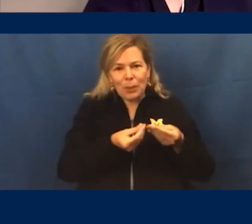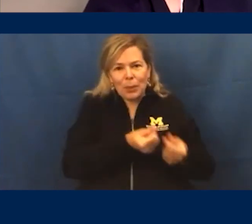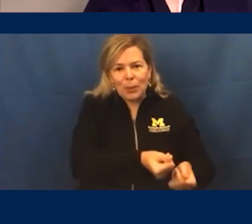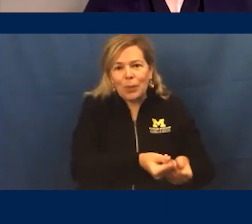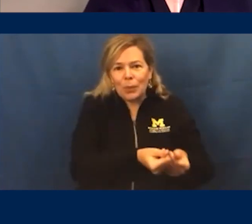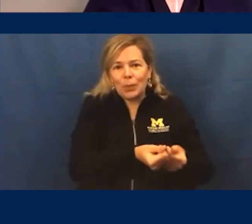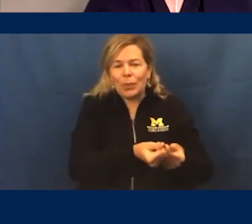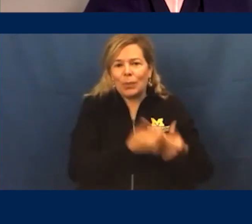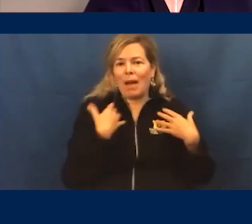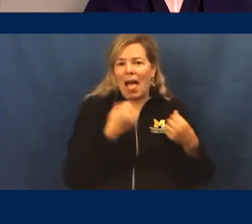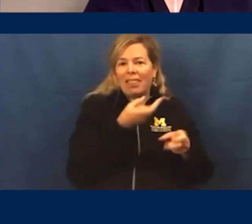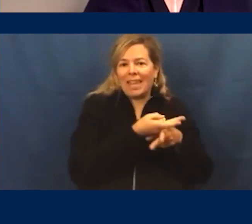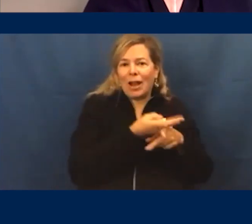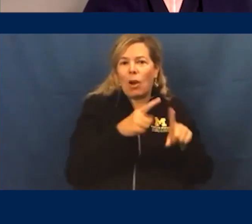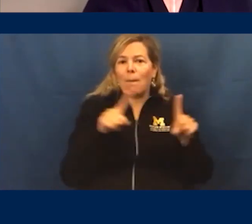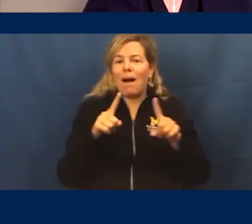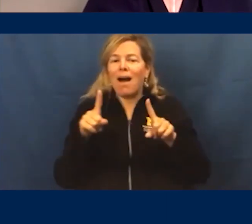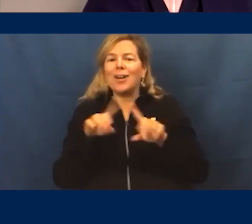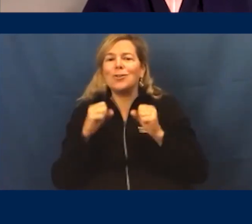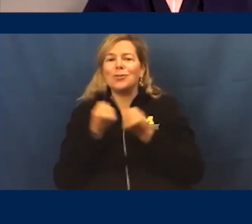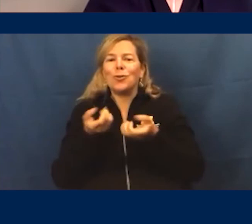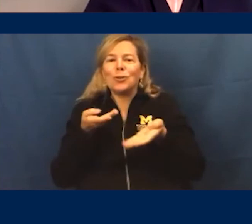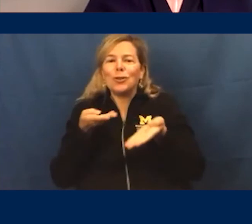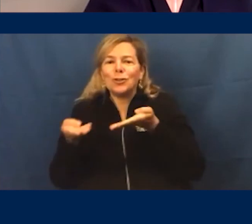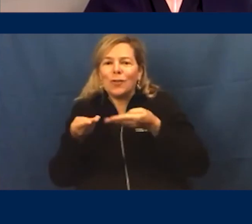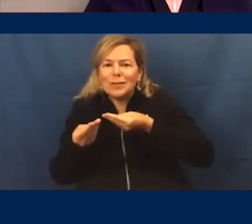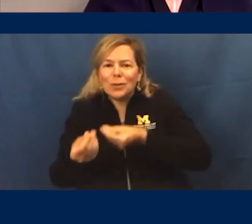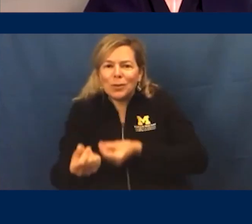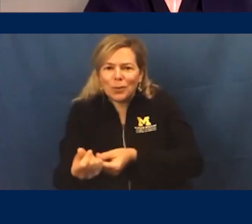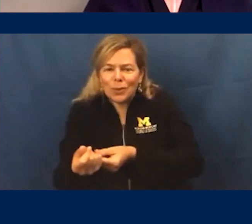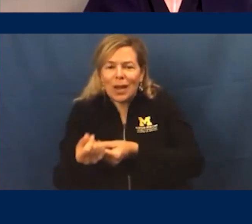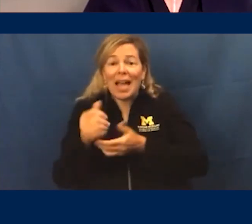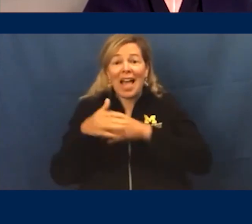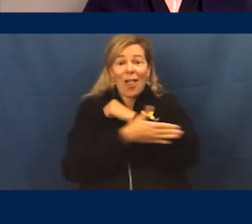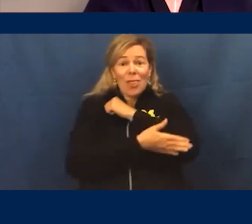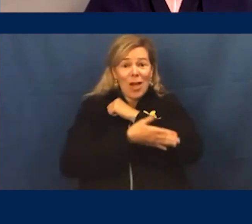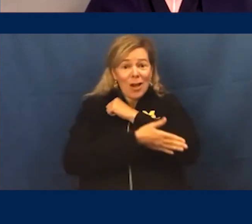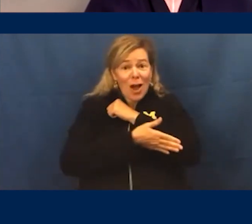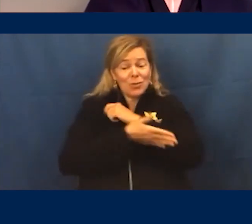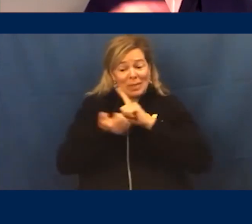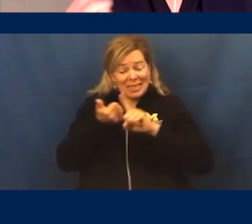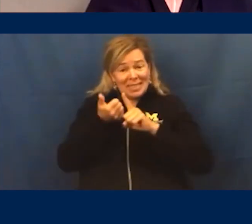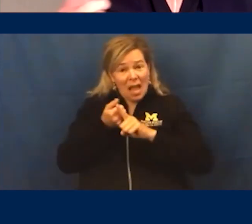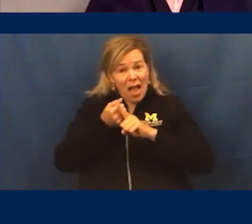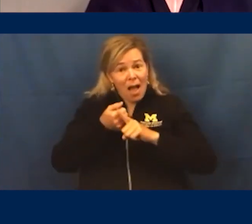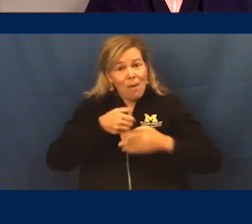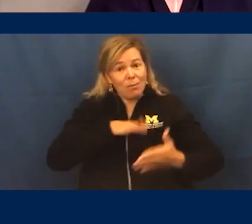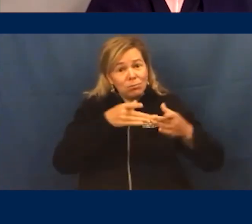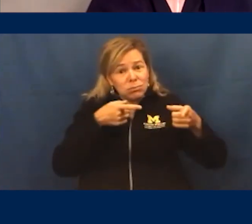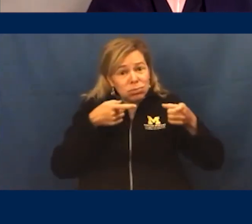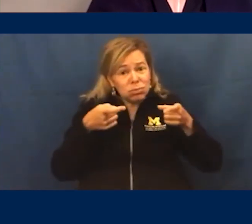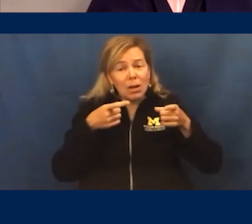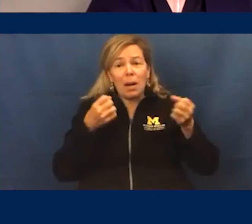but rather social service expenditures. And it was the countries that addressed many of the domains that